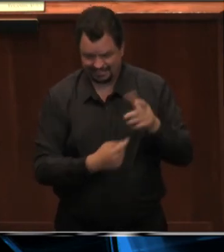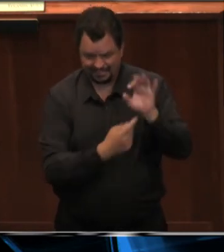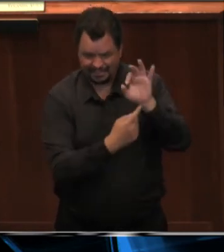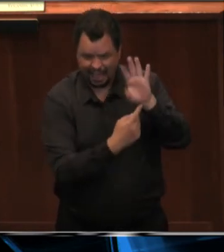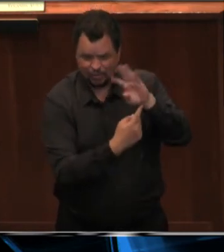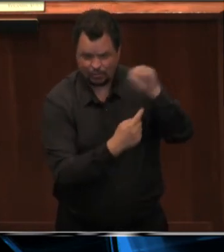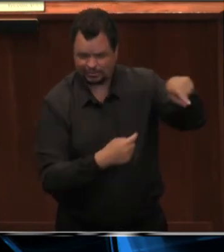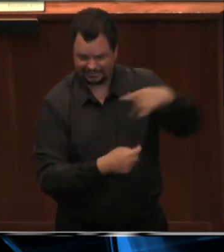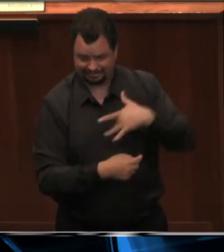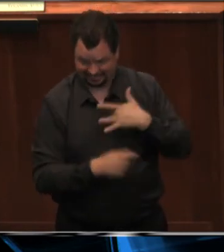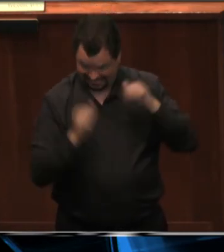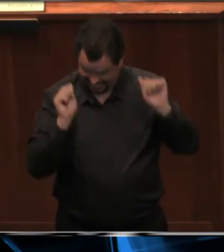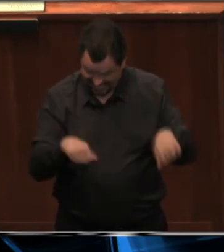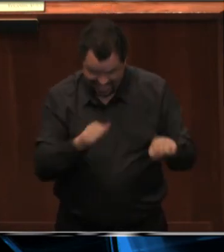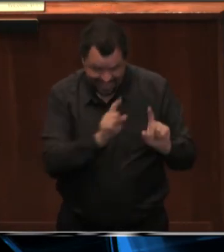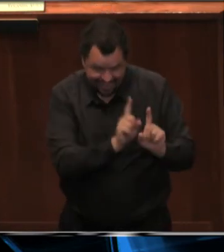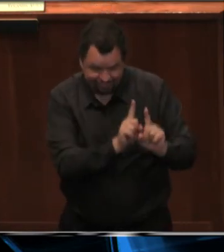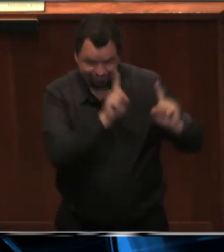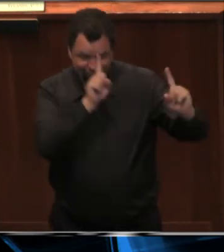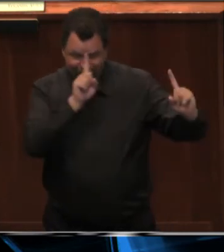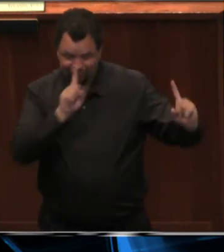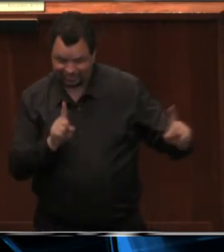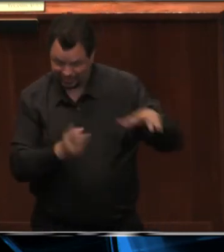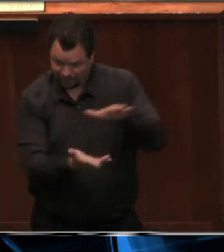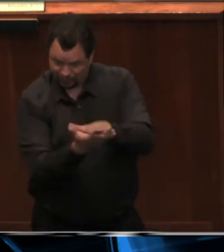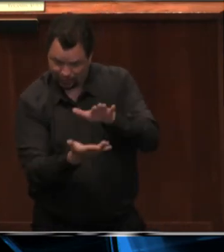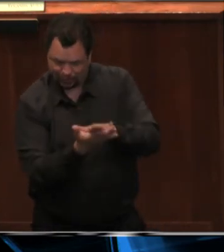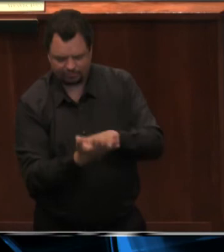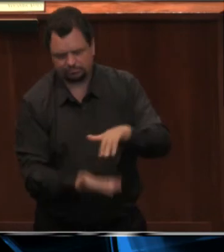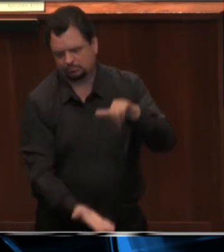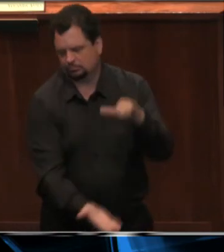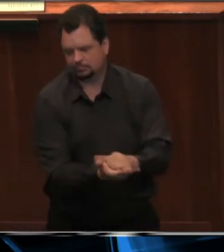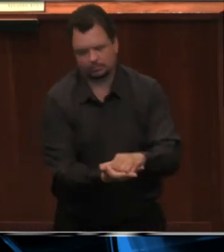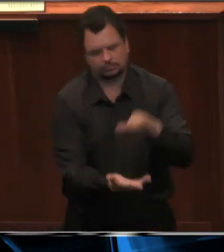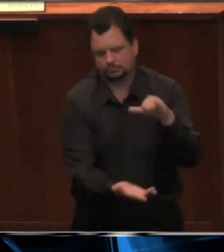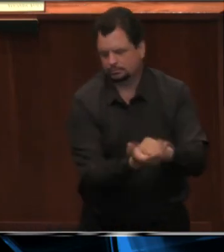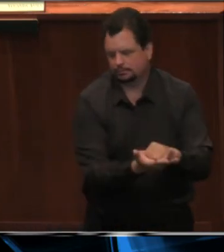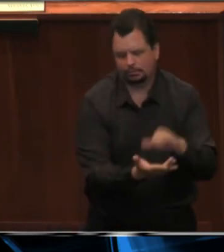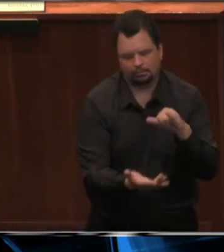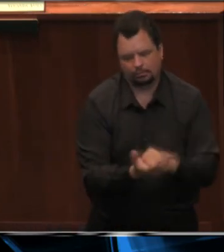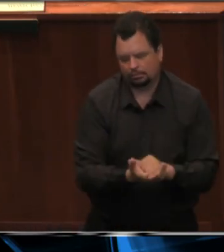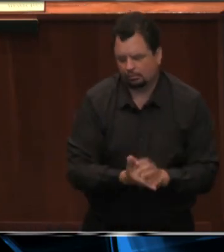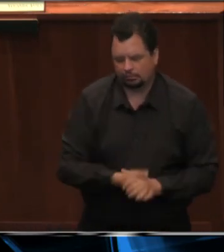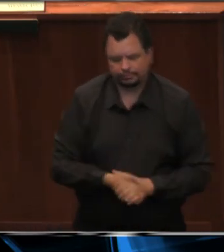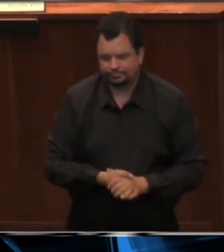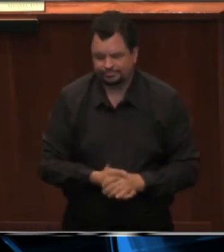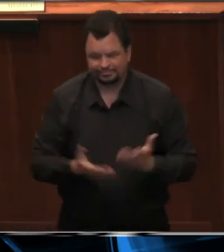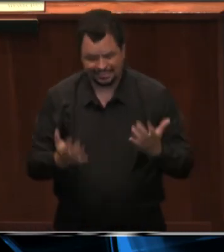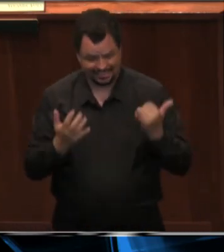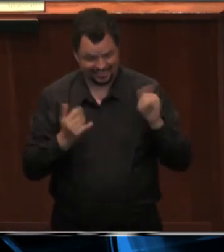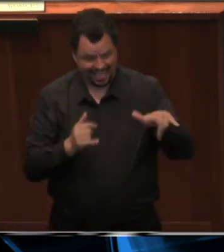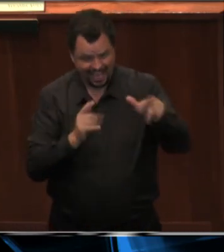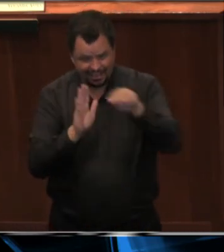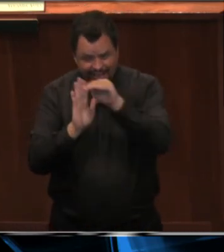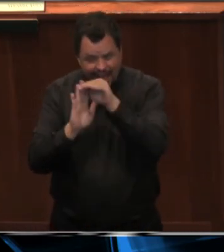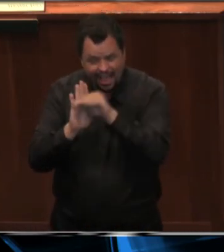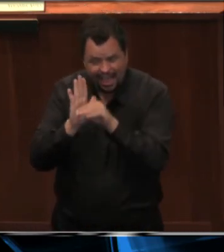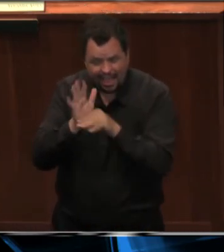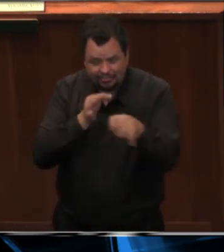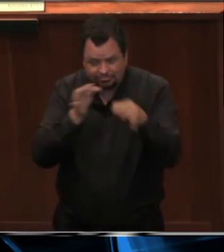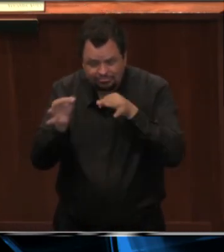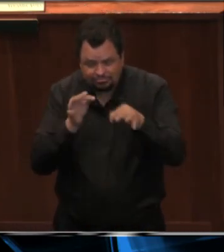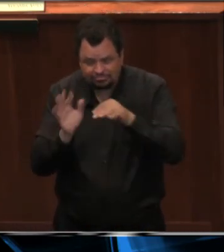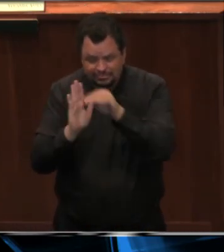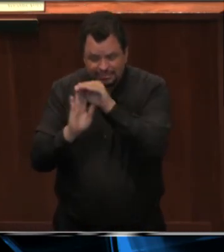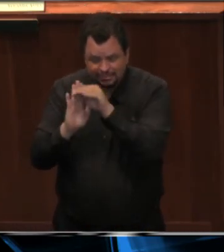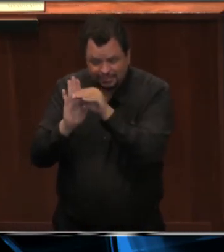to begin in-person learning is not possible. When guidance documents state every bit of distance is better than none, did you